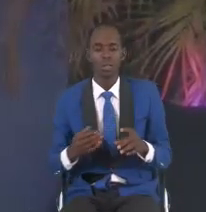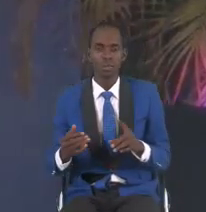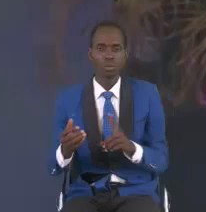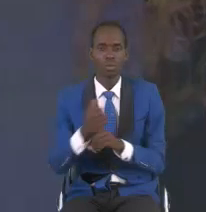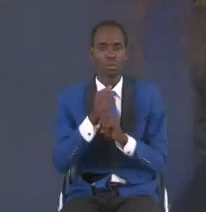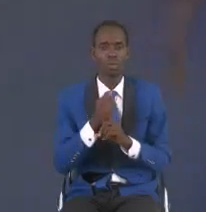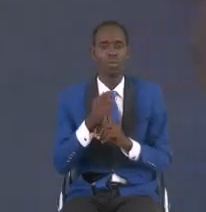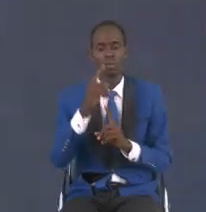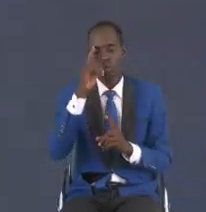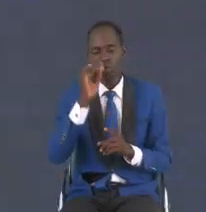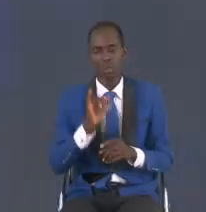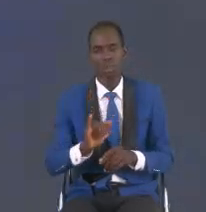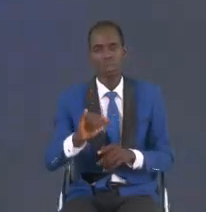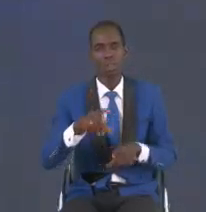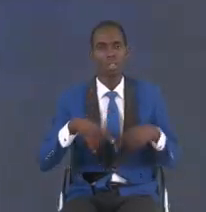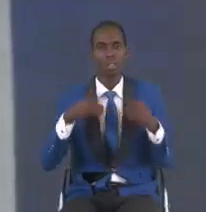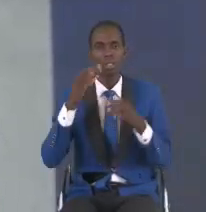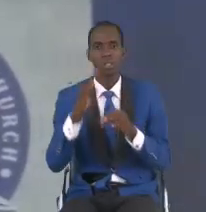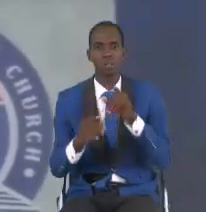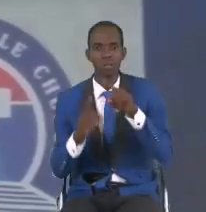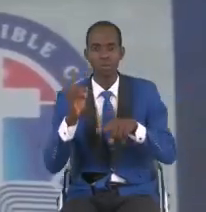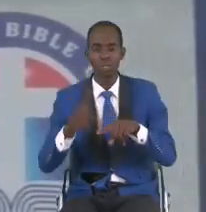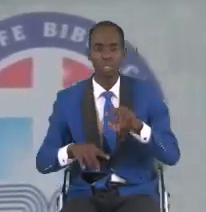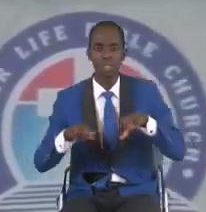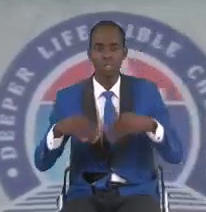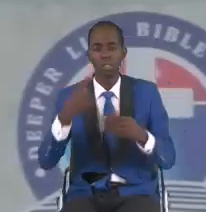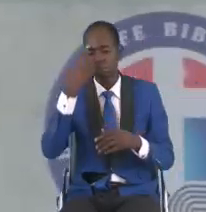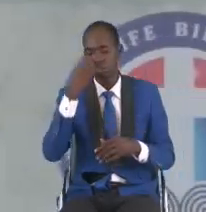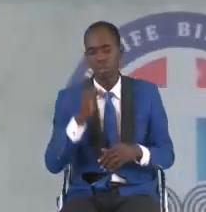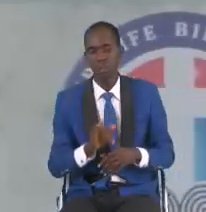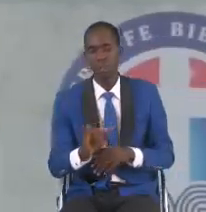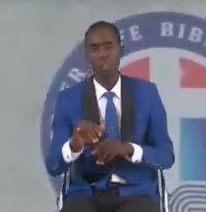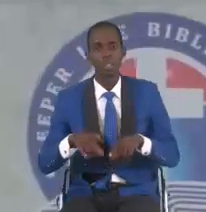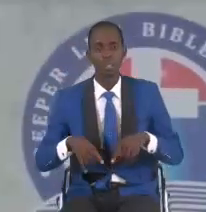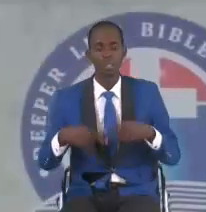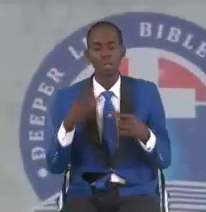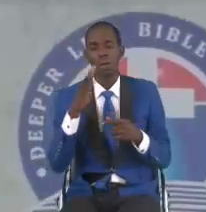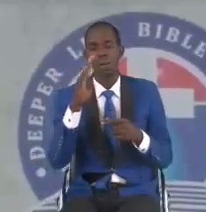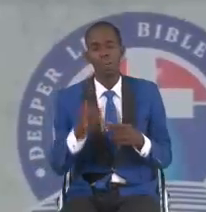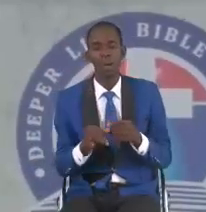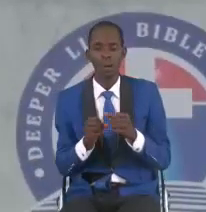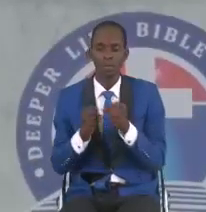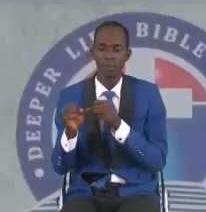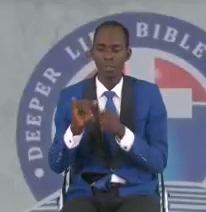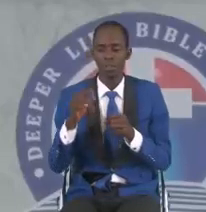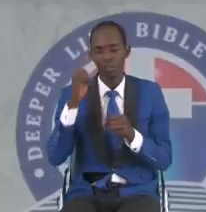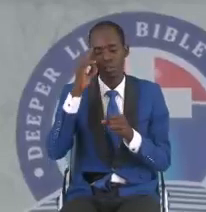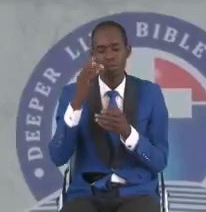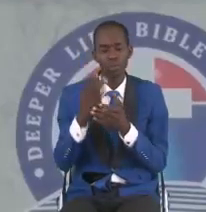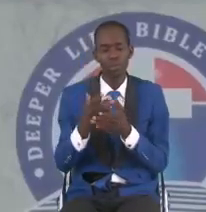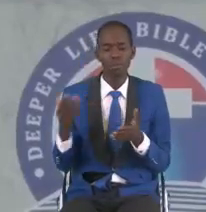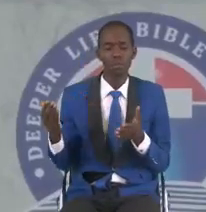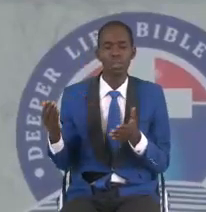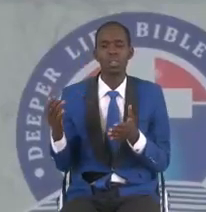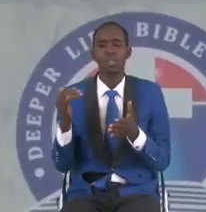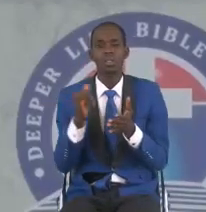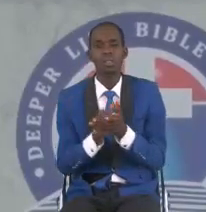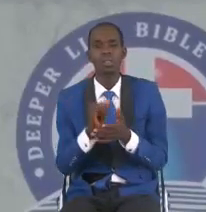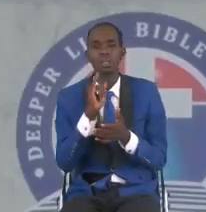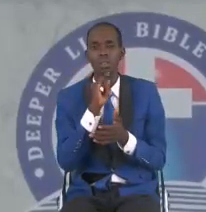you cannot keep eternal life by fighting for something, that's